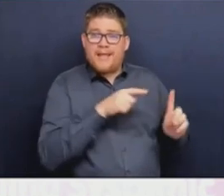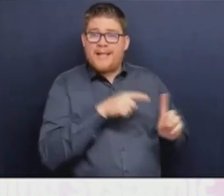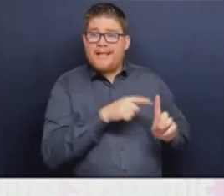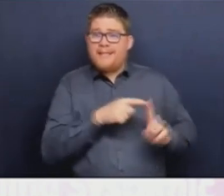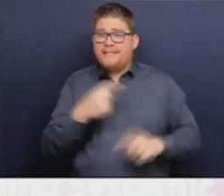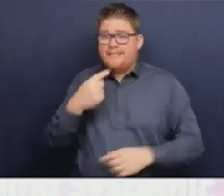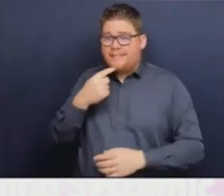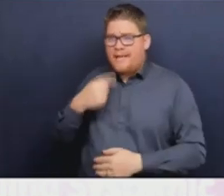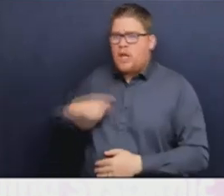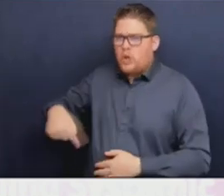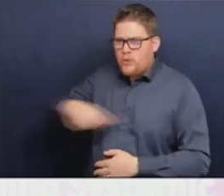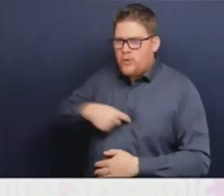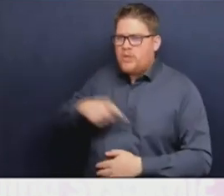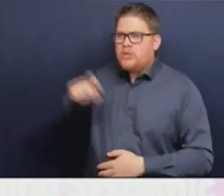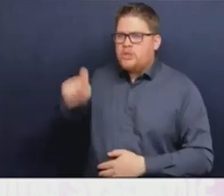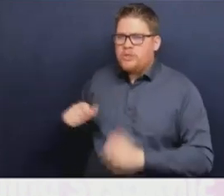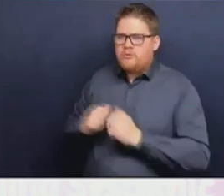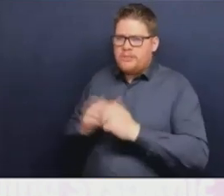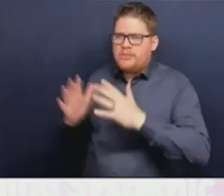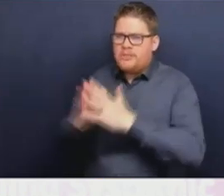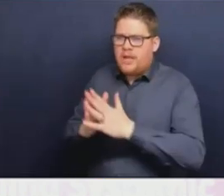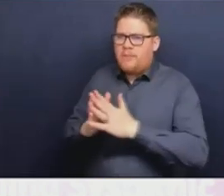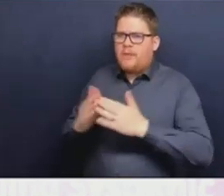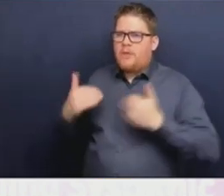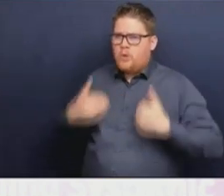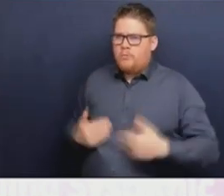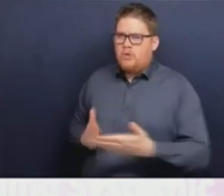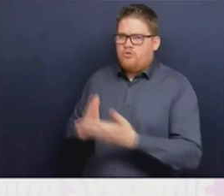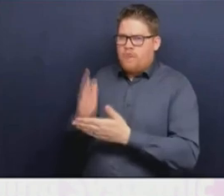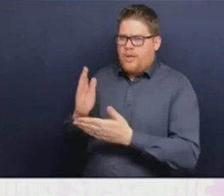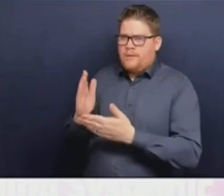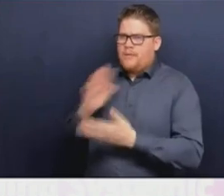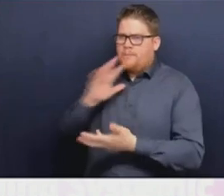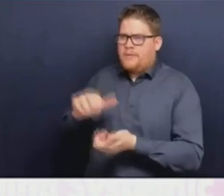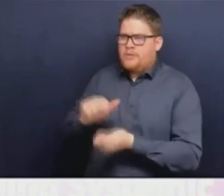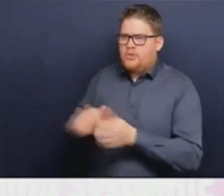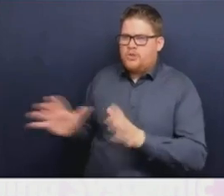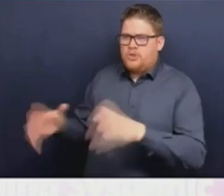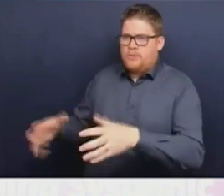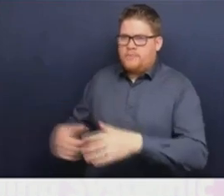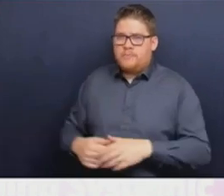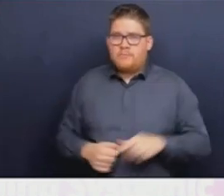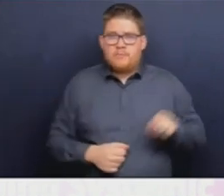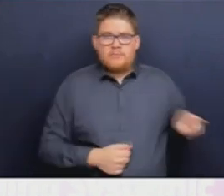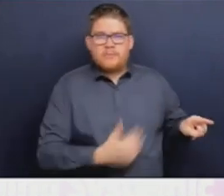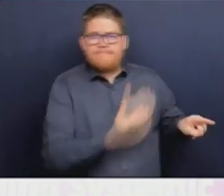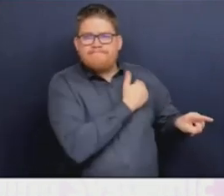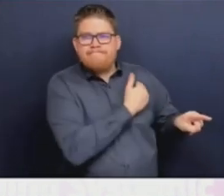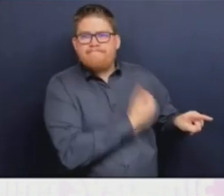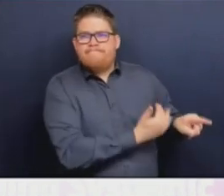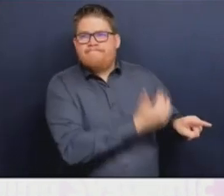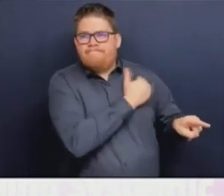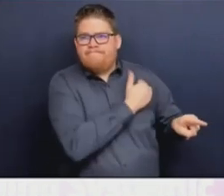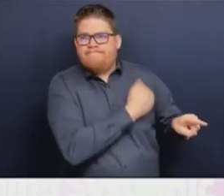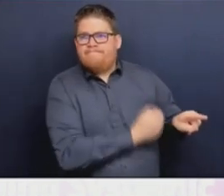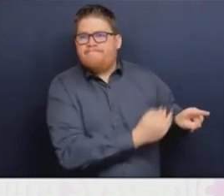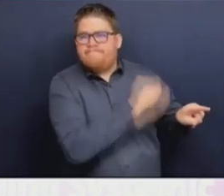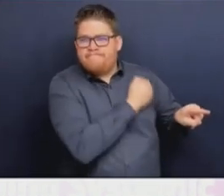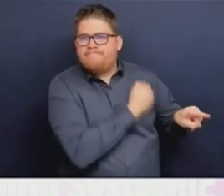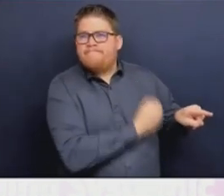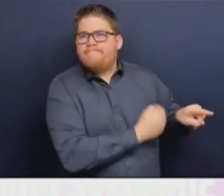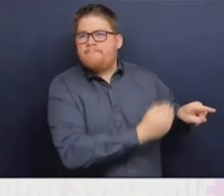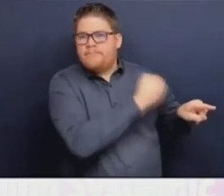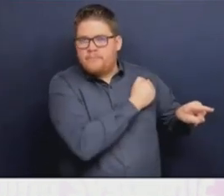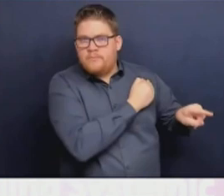And so, and almost every day from that point on, continued to remind me about these first steps that need to be taken. We